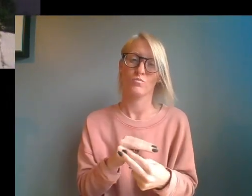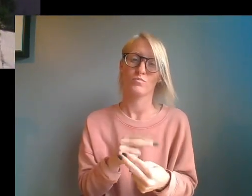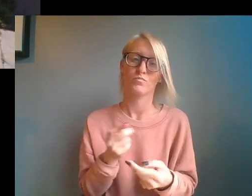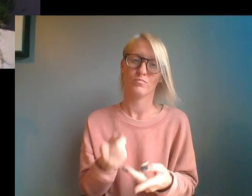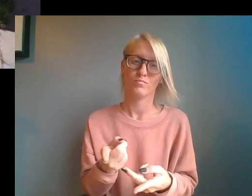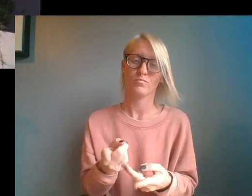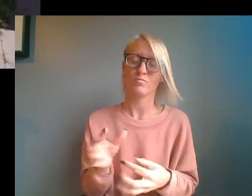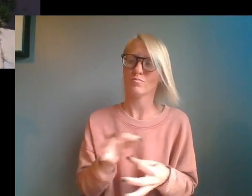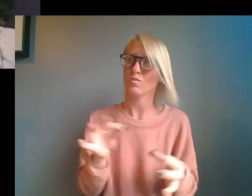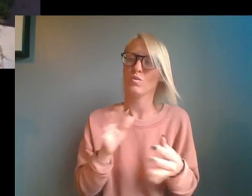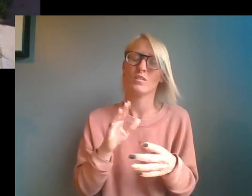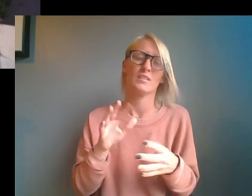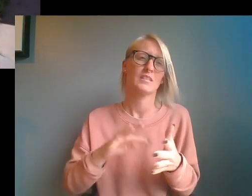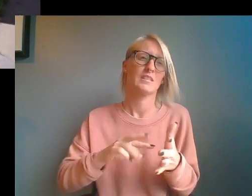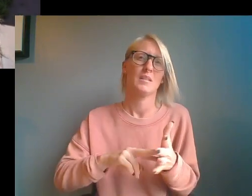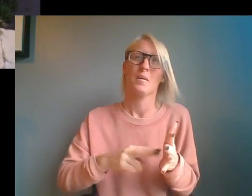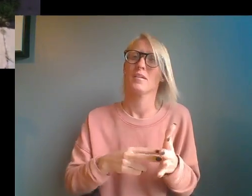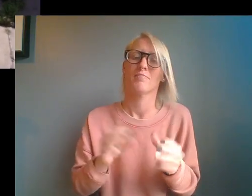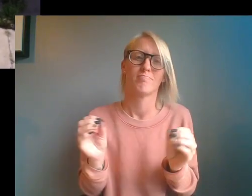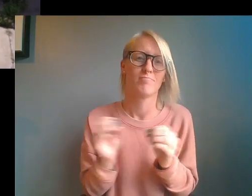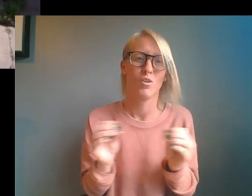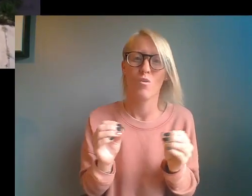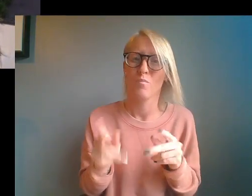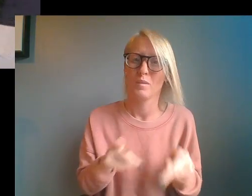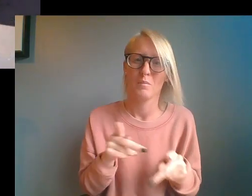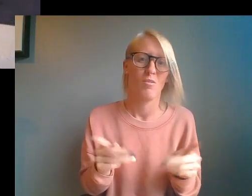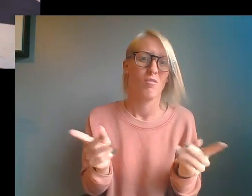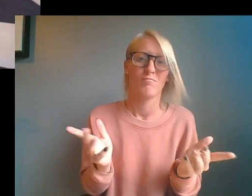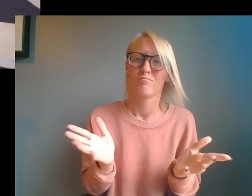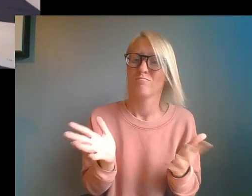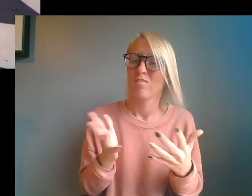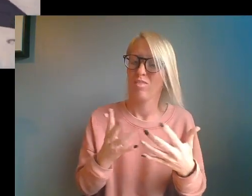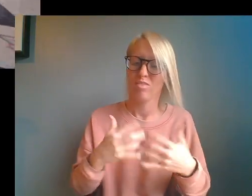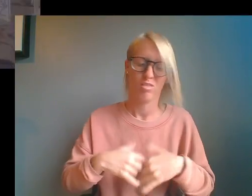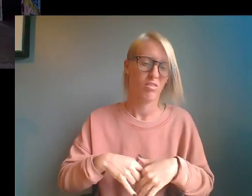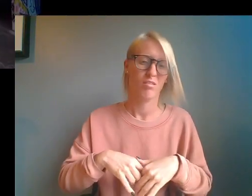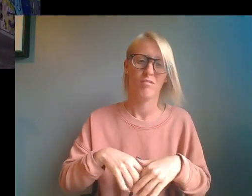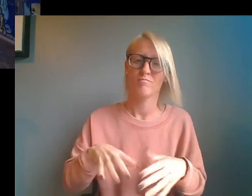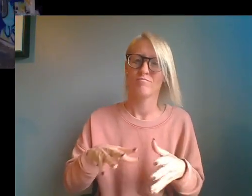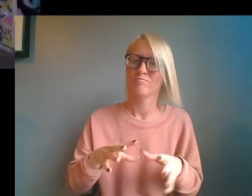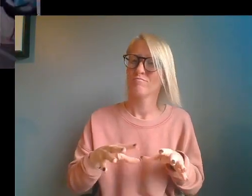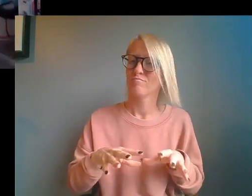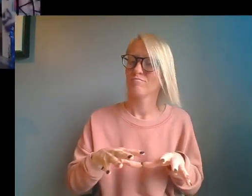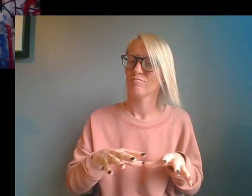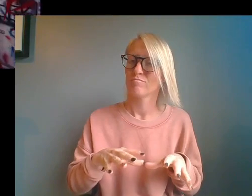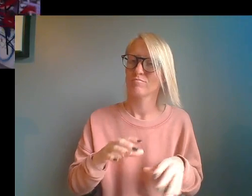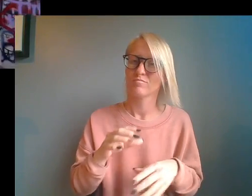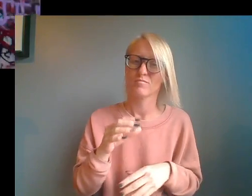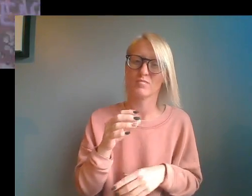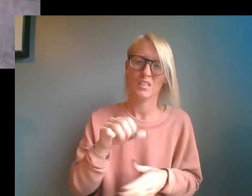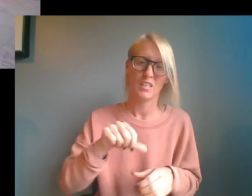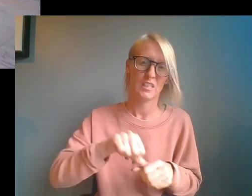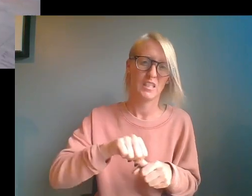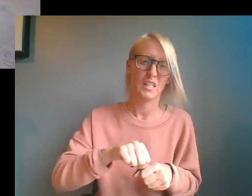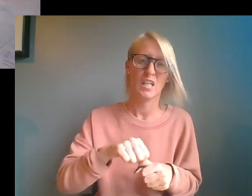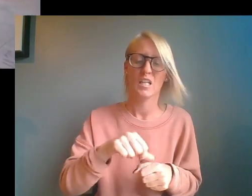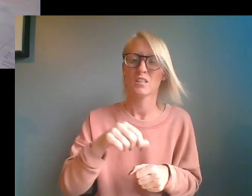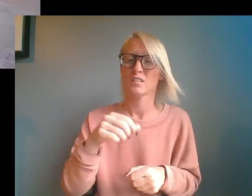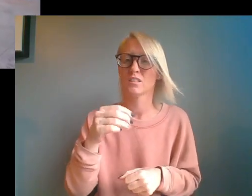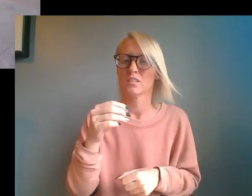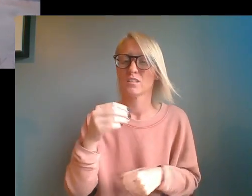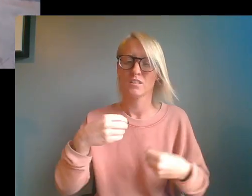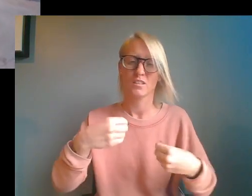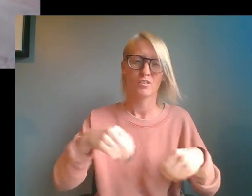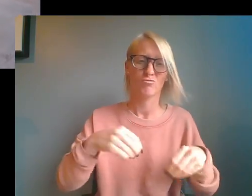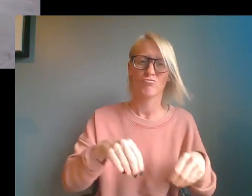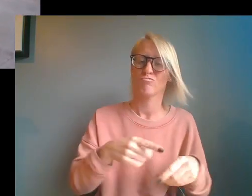This is the ghost town of Two Guns. There's not much to see here anymore. There's this old abandoned gas station and then a few old buildings out there as